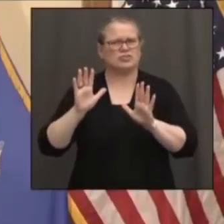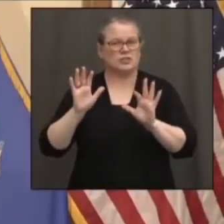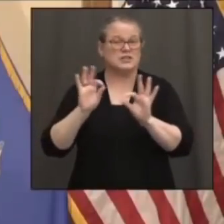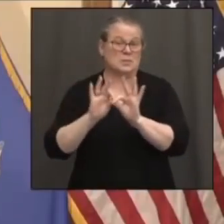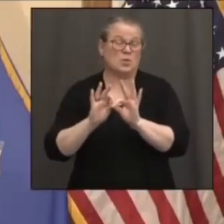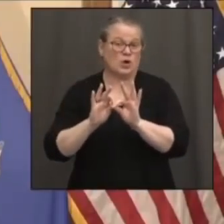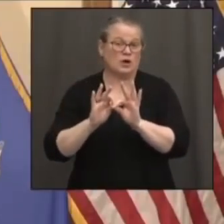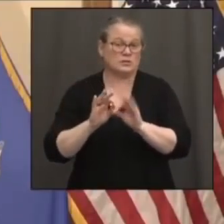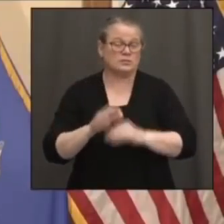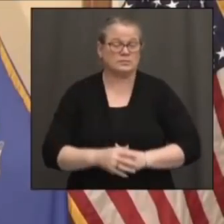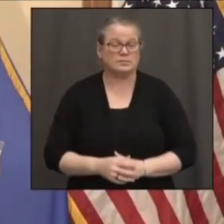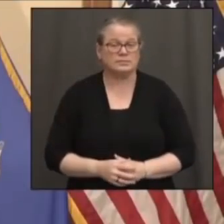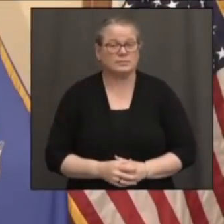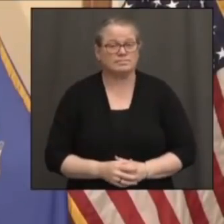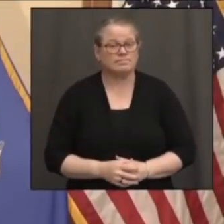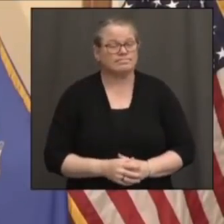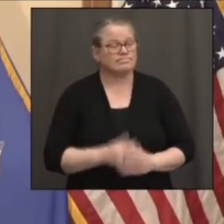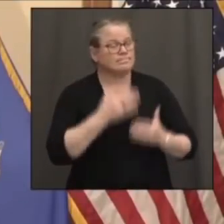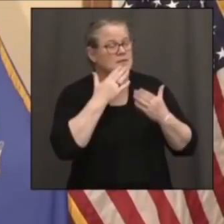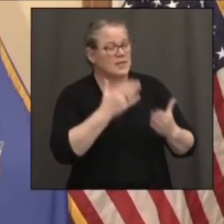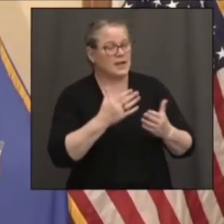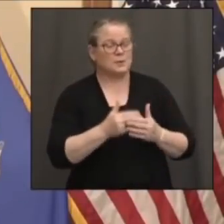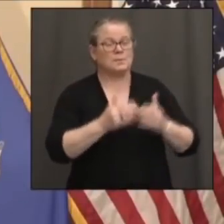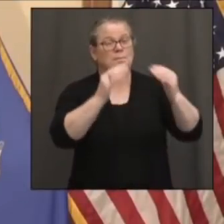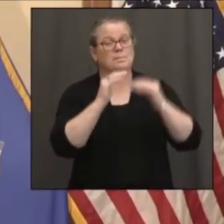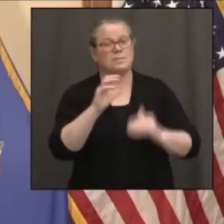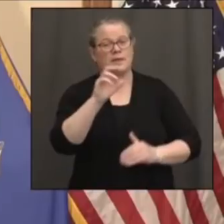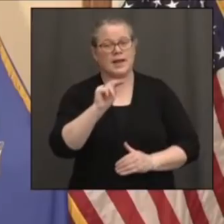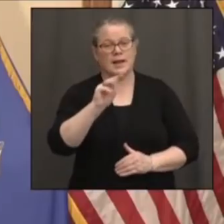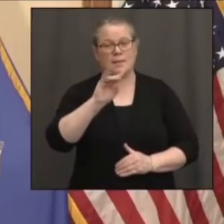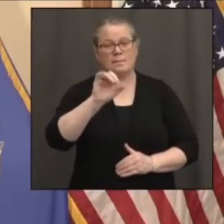Okay, thanks so much. The Connecticut Mirror.